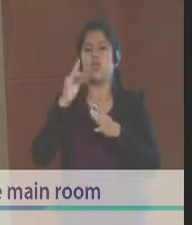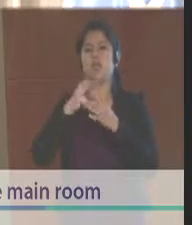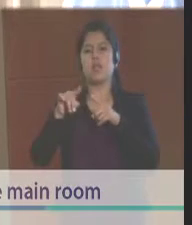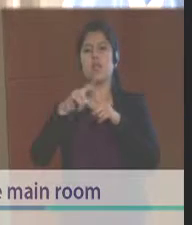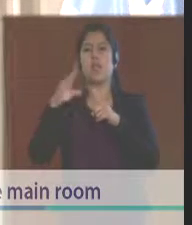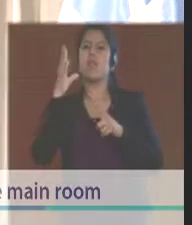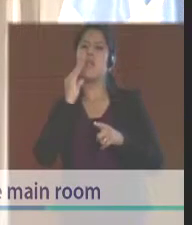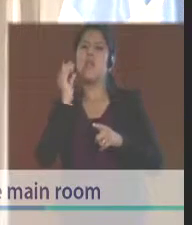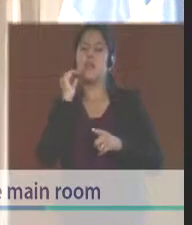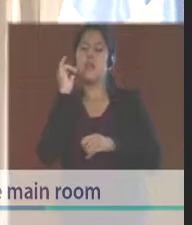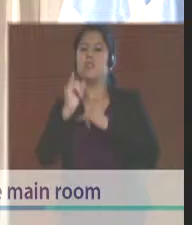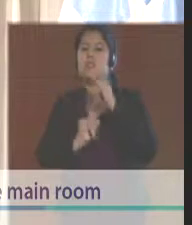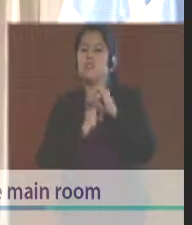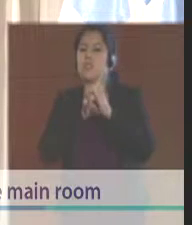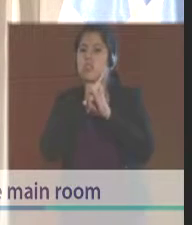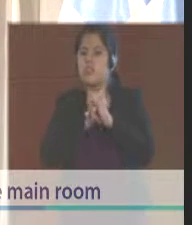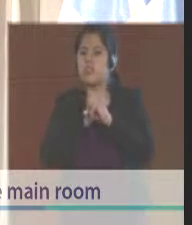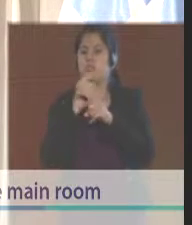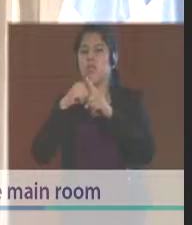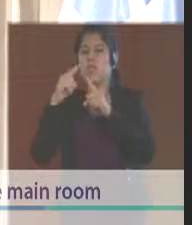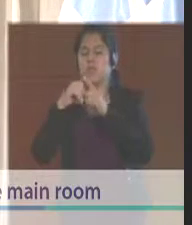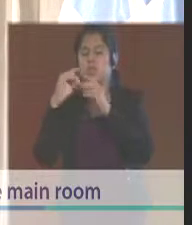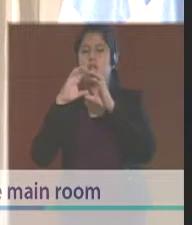Regarding institutional capacities,